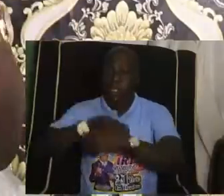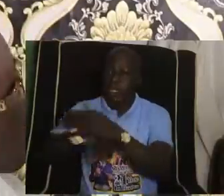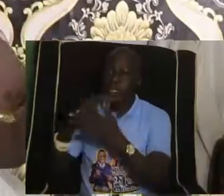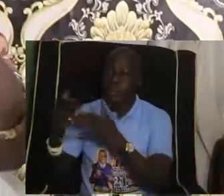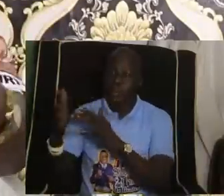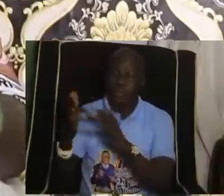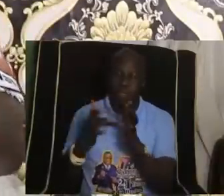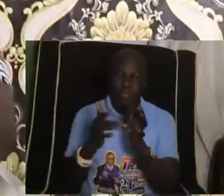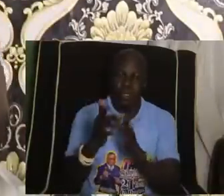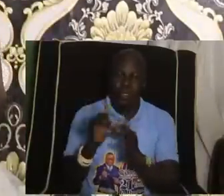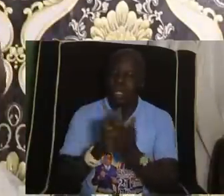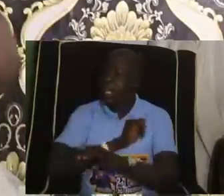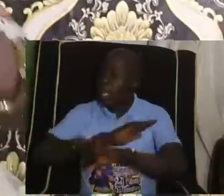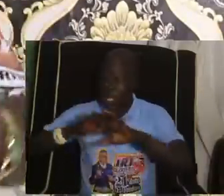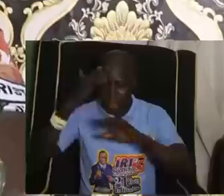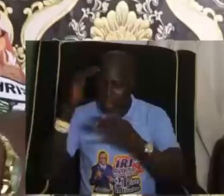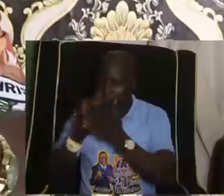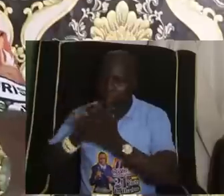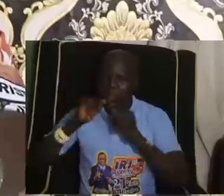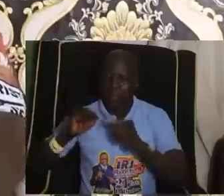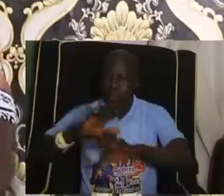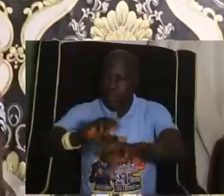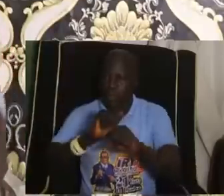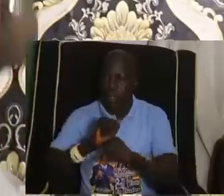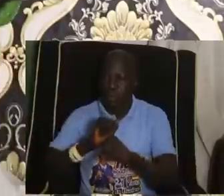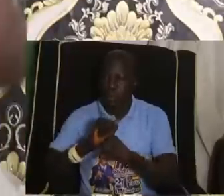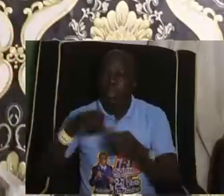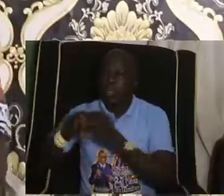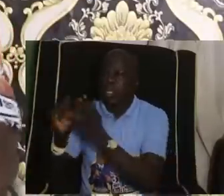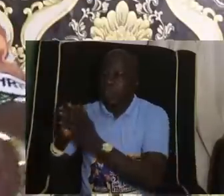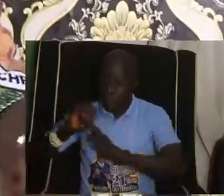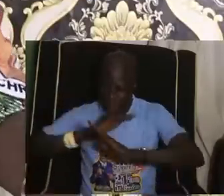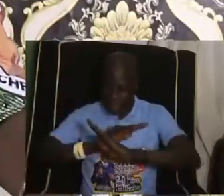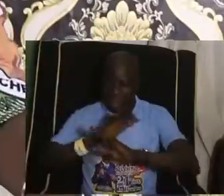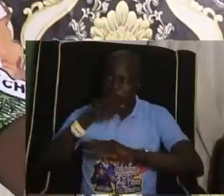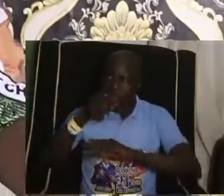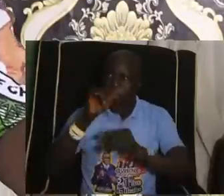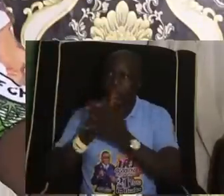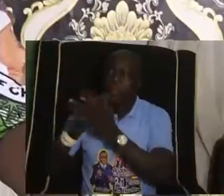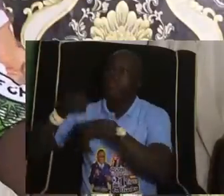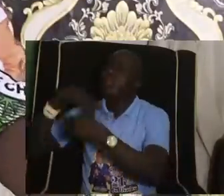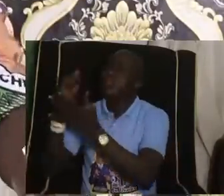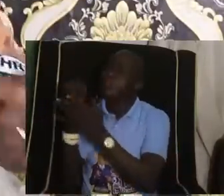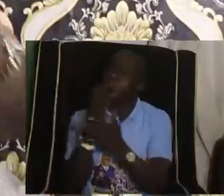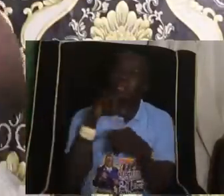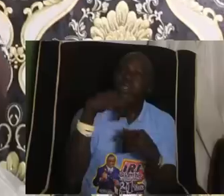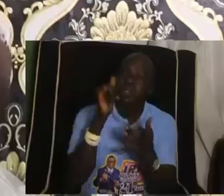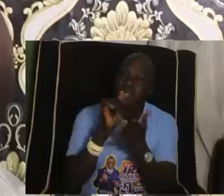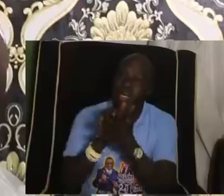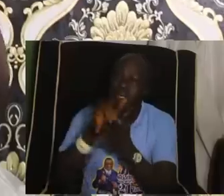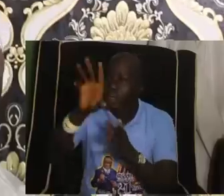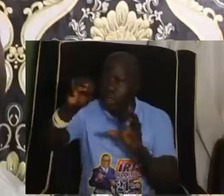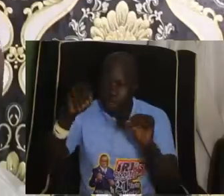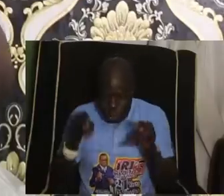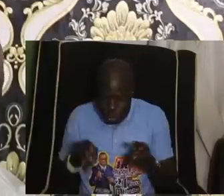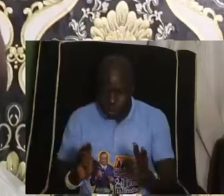ya taza in the name of Jesus mi o ma gbara to gba omu I don't know the forces that grab you to the down duro that delay you to wa so fun pe tell you that si ona